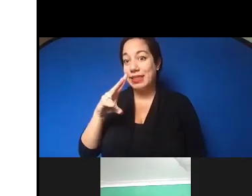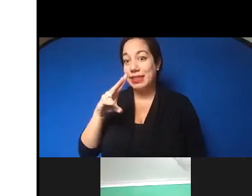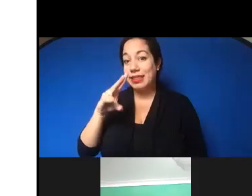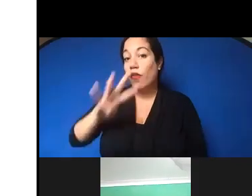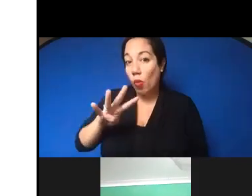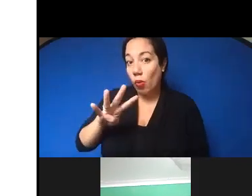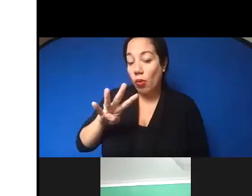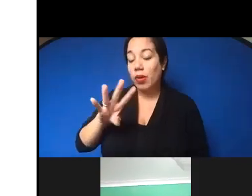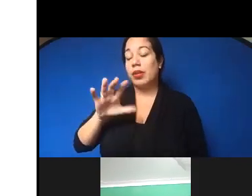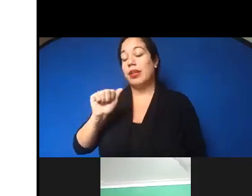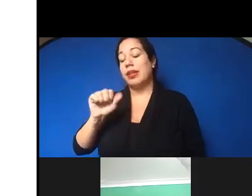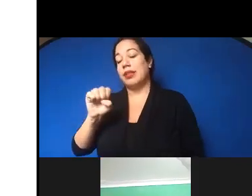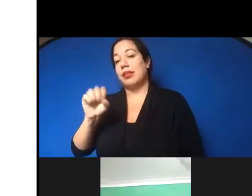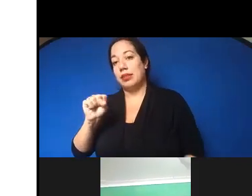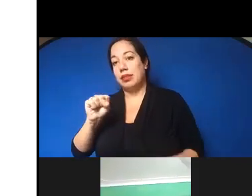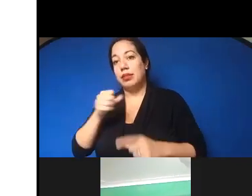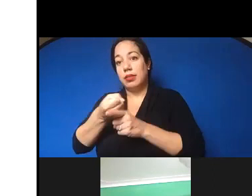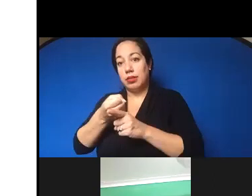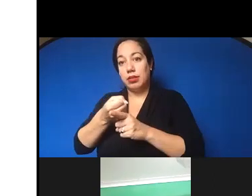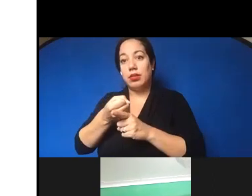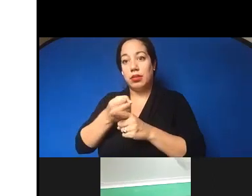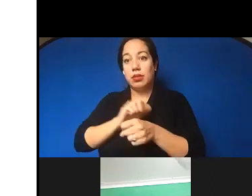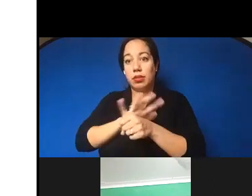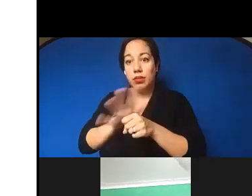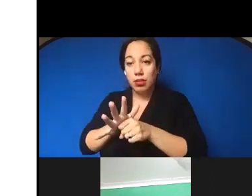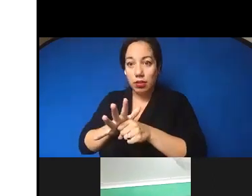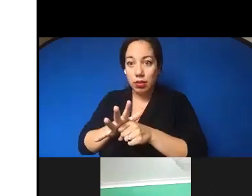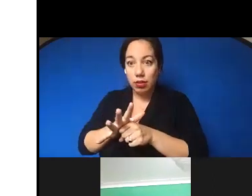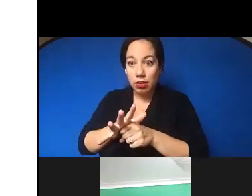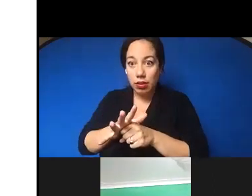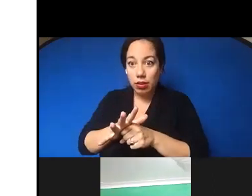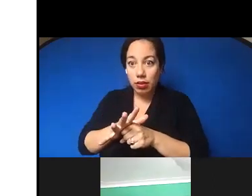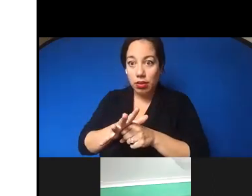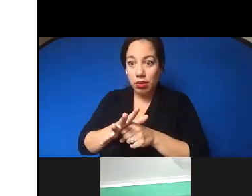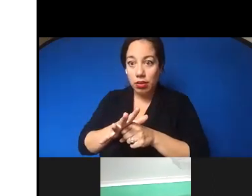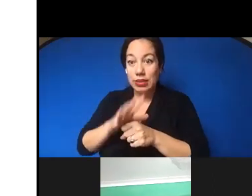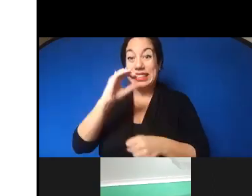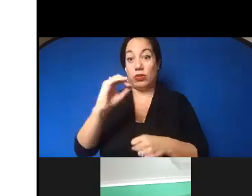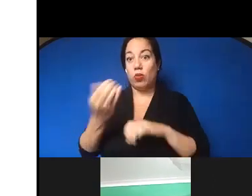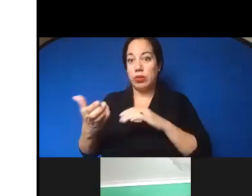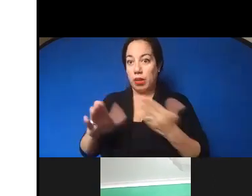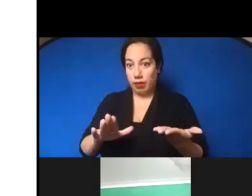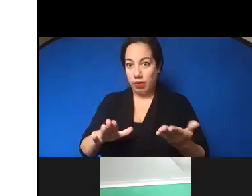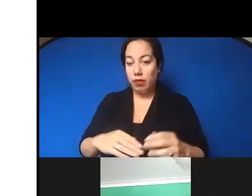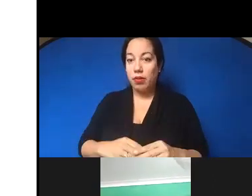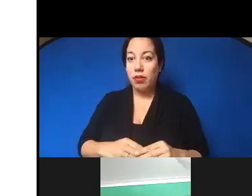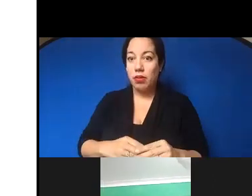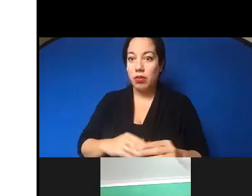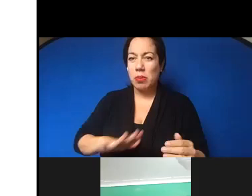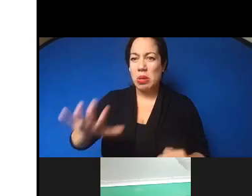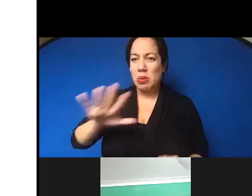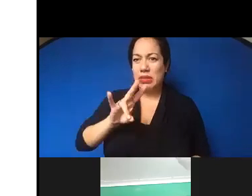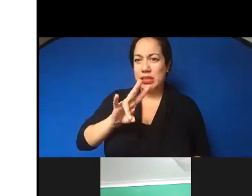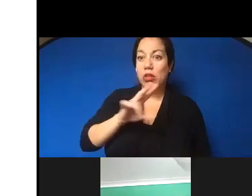of COVID-19, and we have 2 recoveries, and we have 0 deaths. That means we have 72